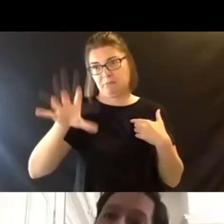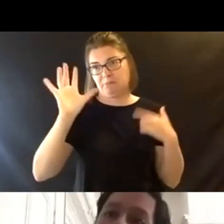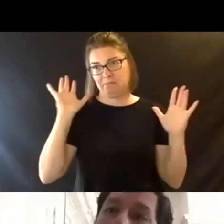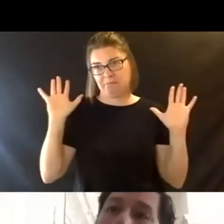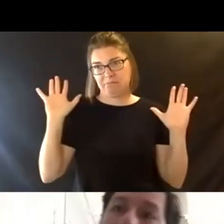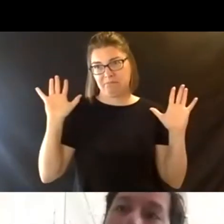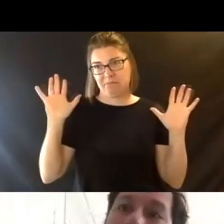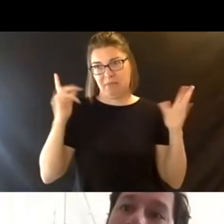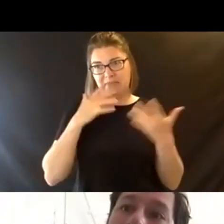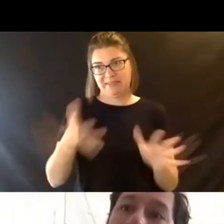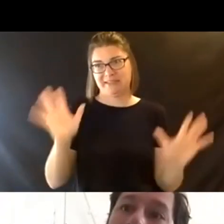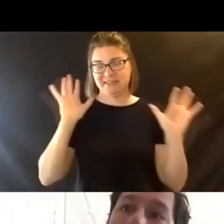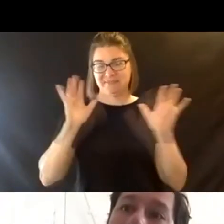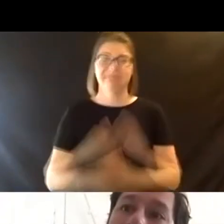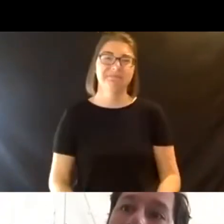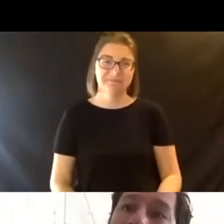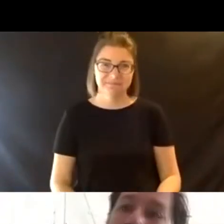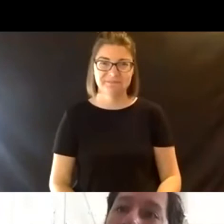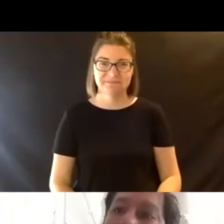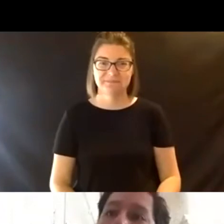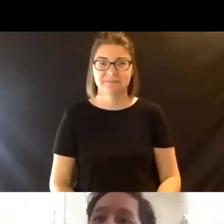wanted to share.